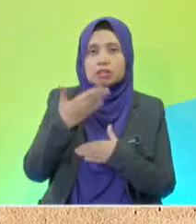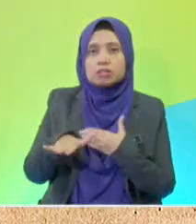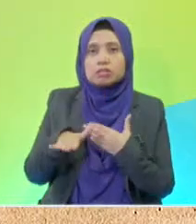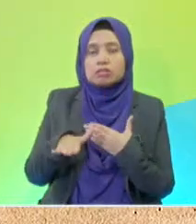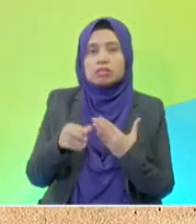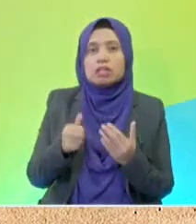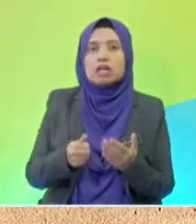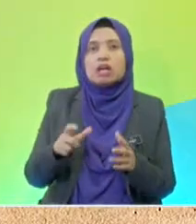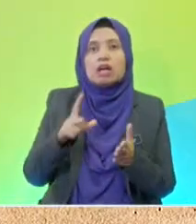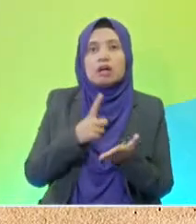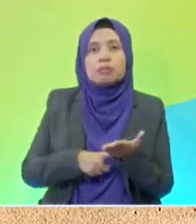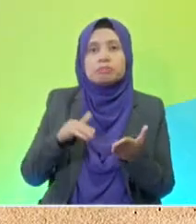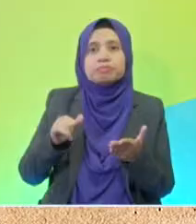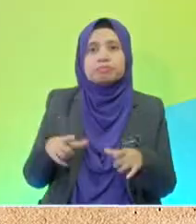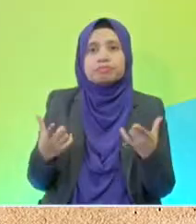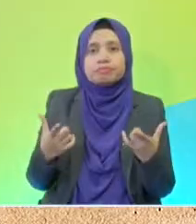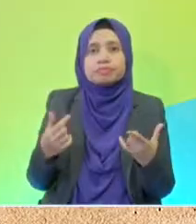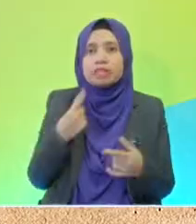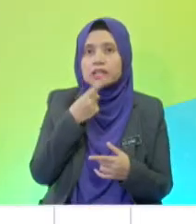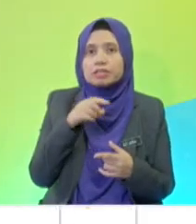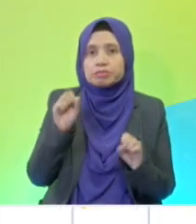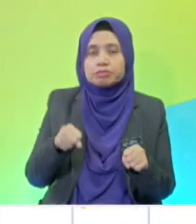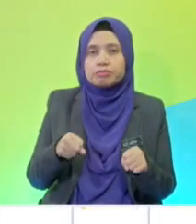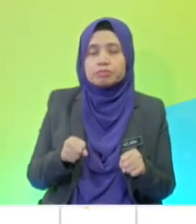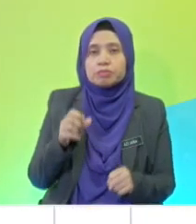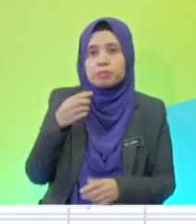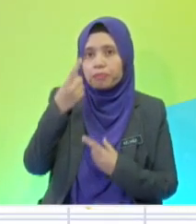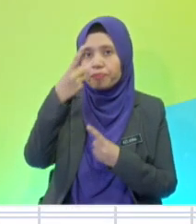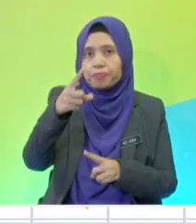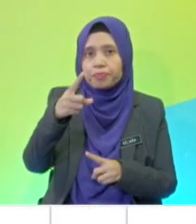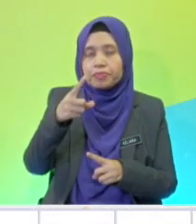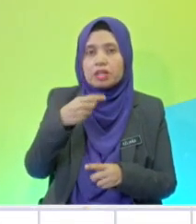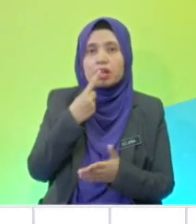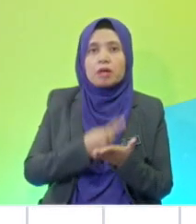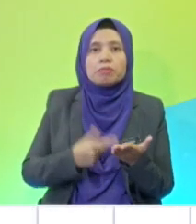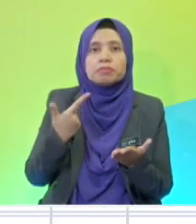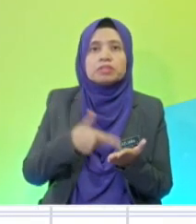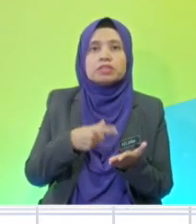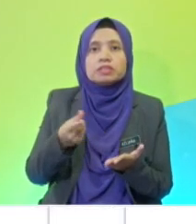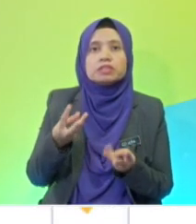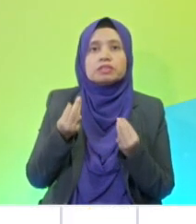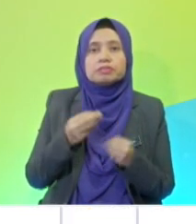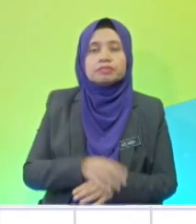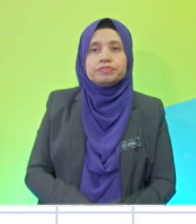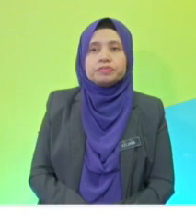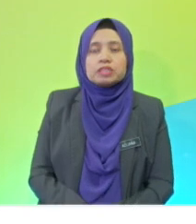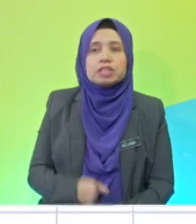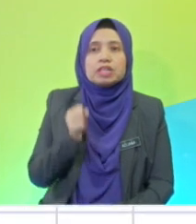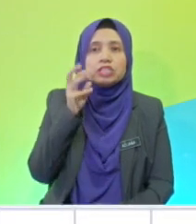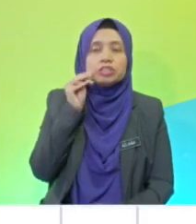another requirement? Anyone wants to guess? Anyone wants to answer? What is another requirement, pupils? Yes,